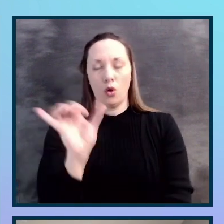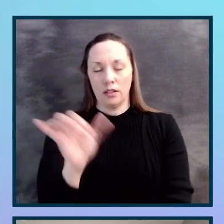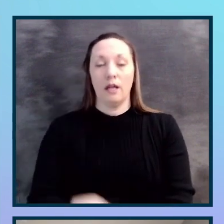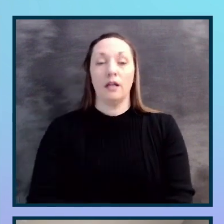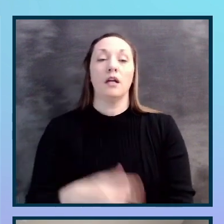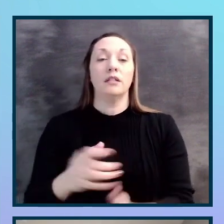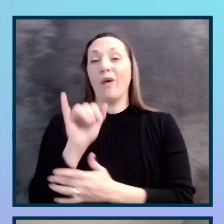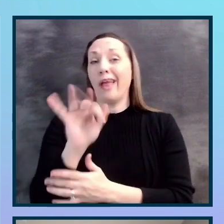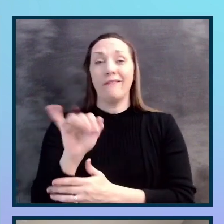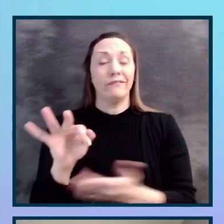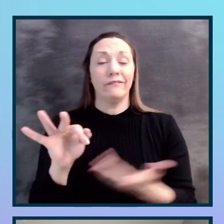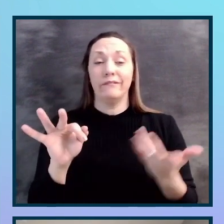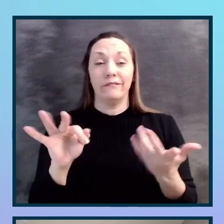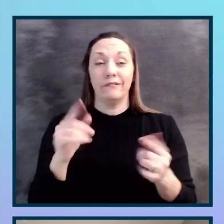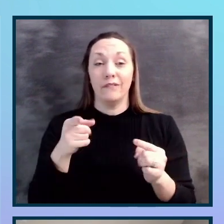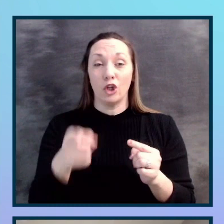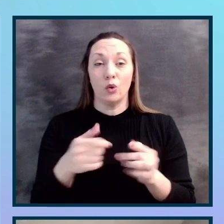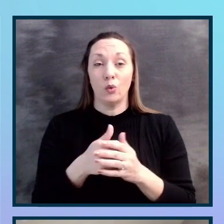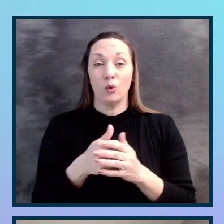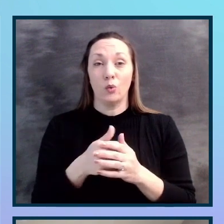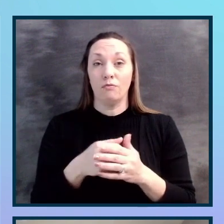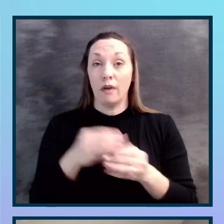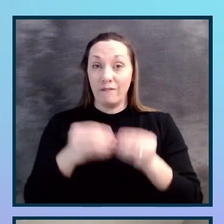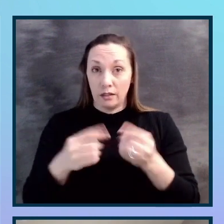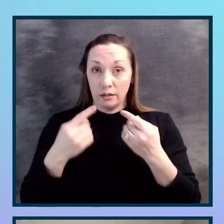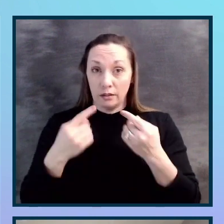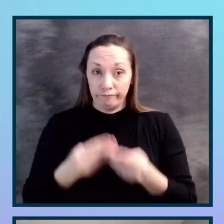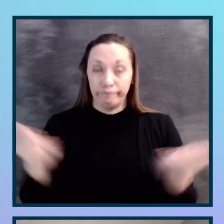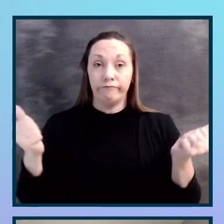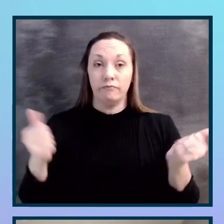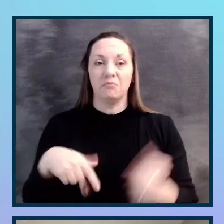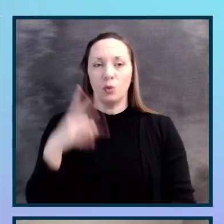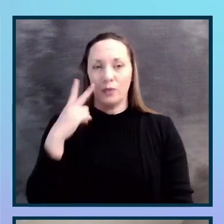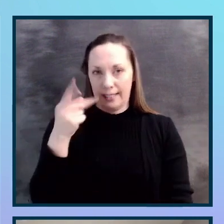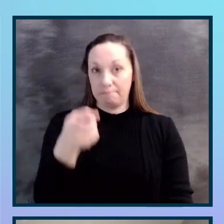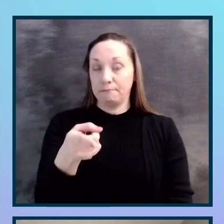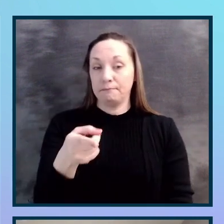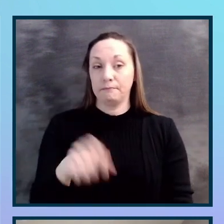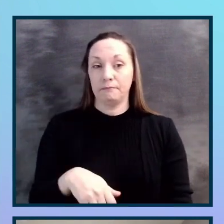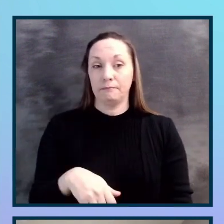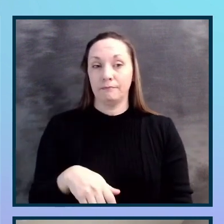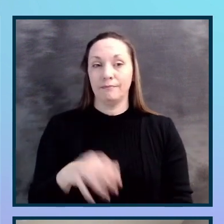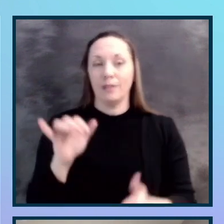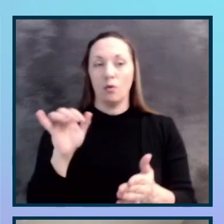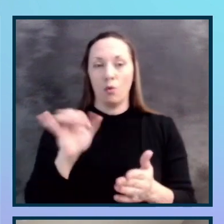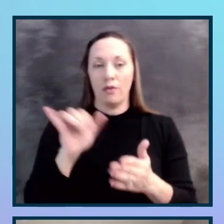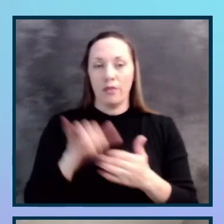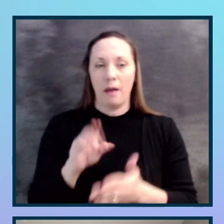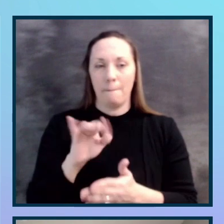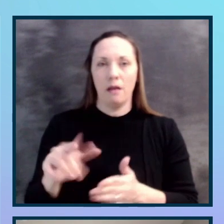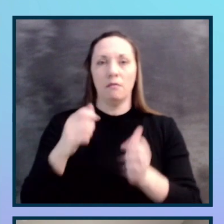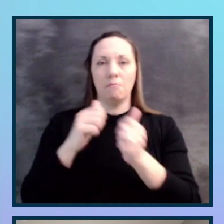If for some reason you fix this issue, you can actually see it right here where this build passed. You can see the